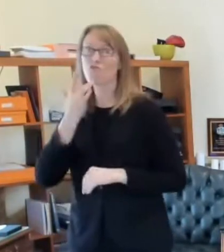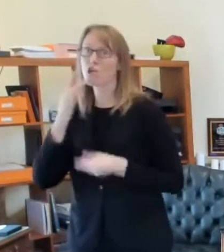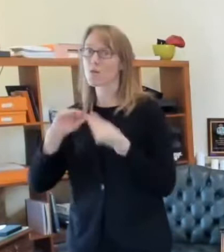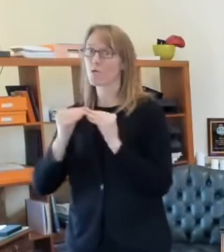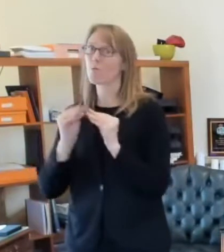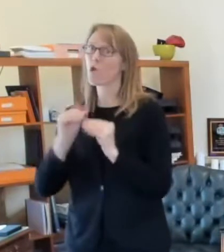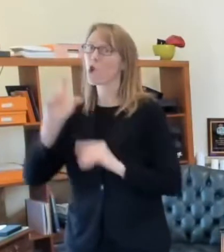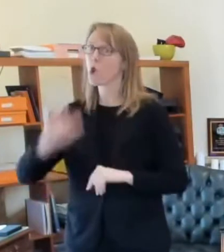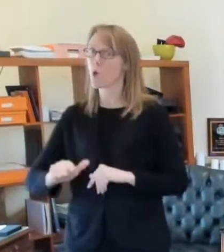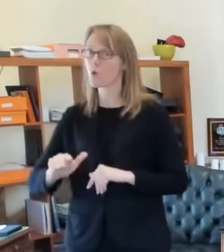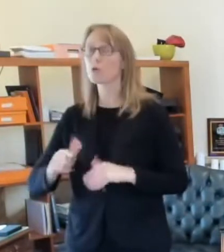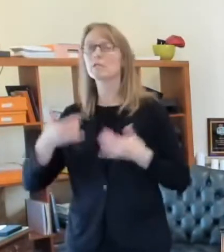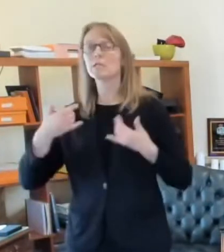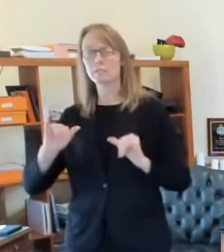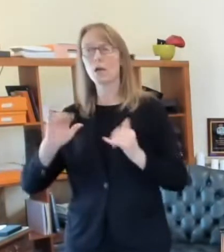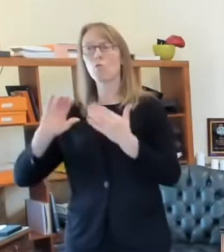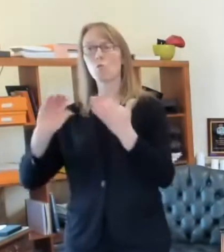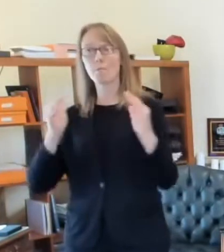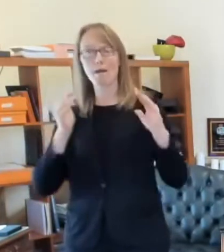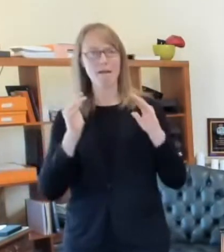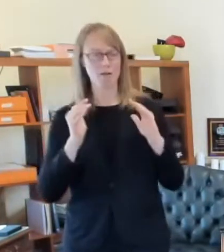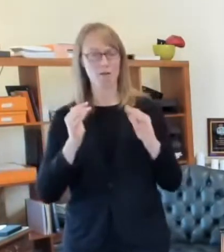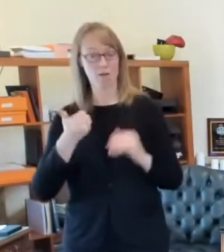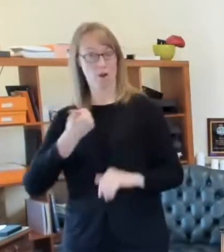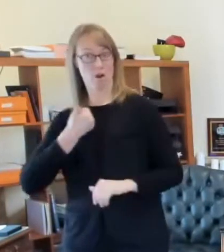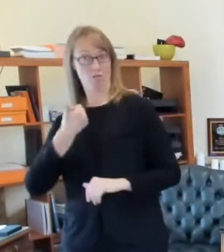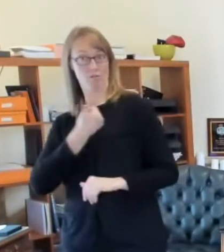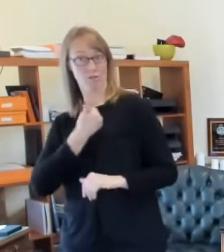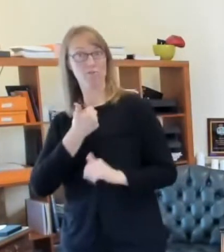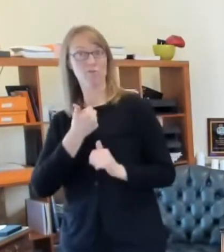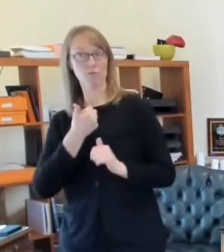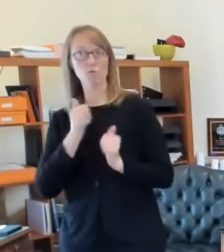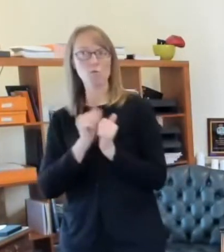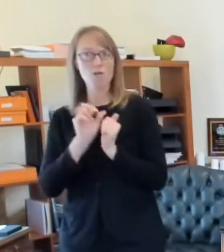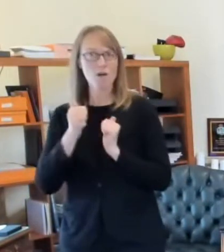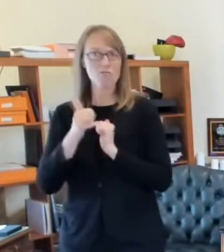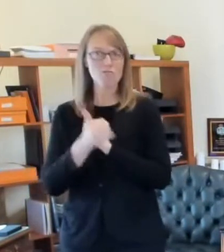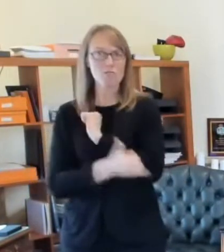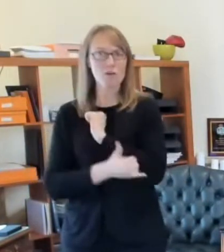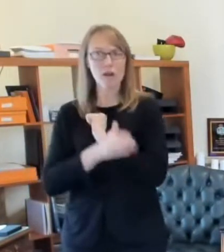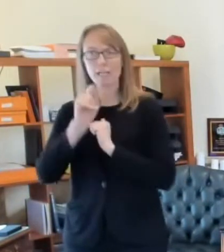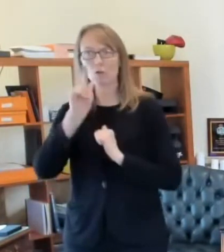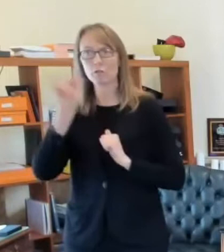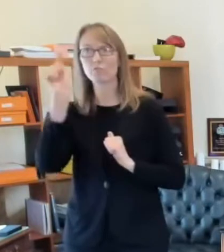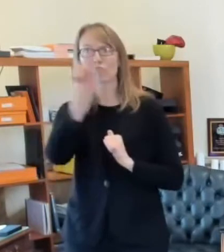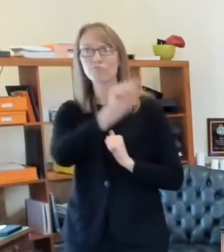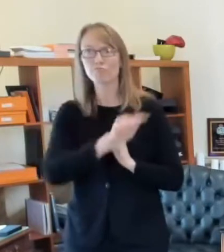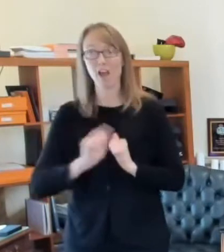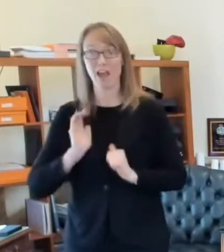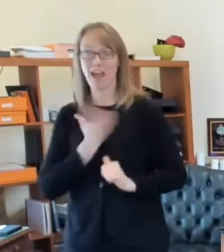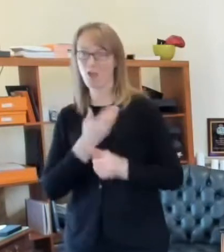in the surrounding area, and our numbers are better than any of theirs.